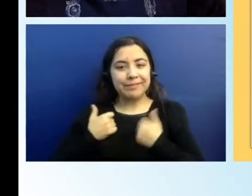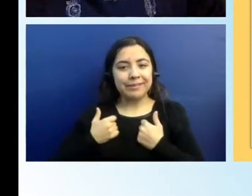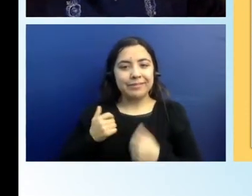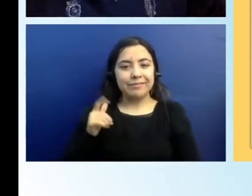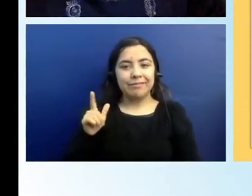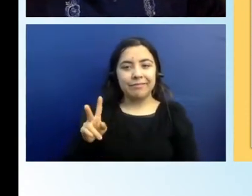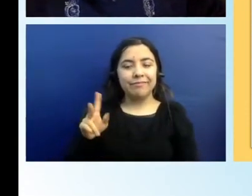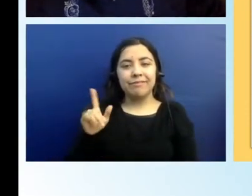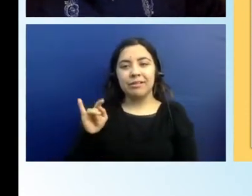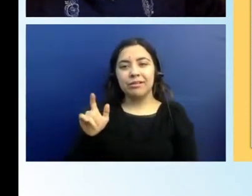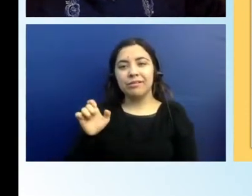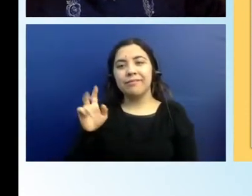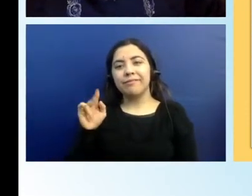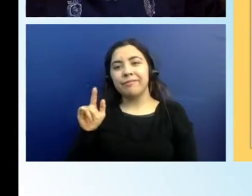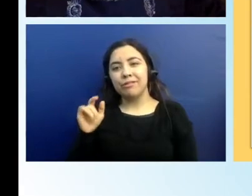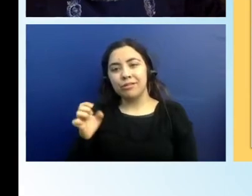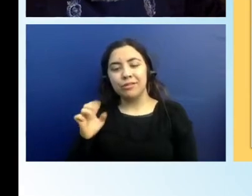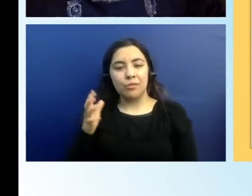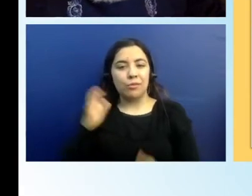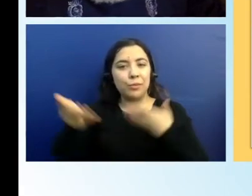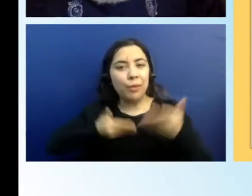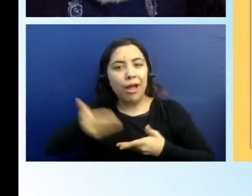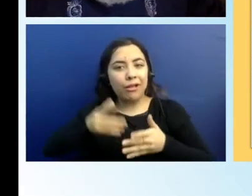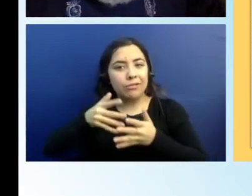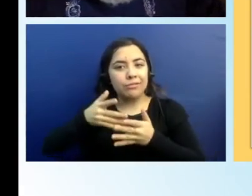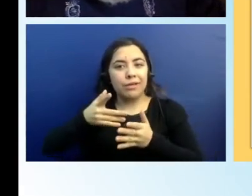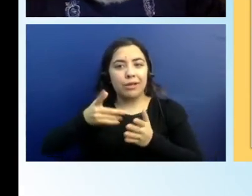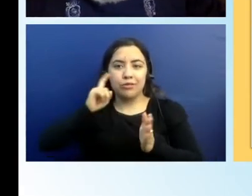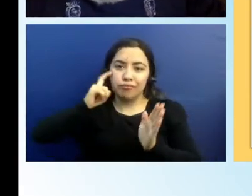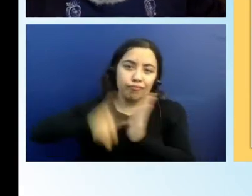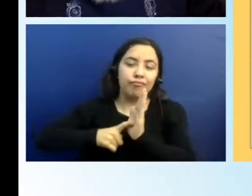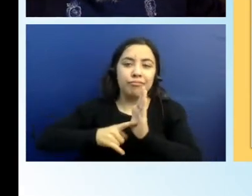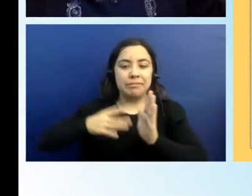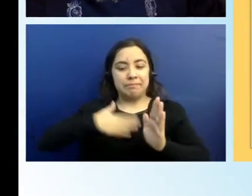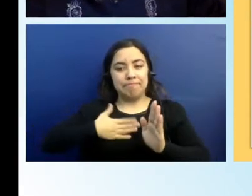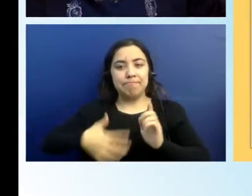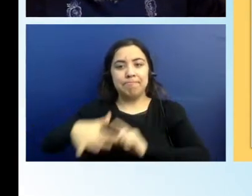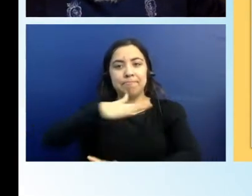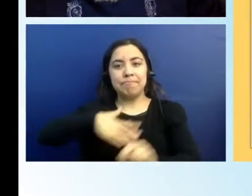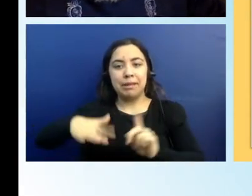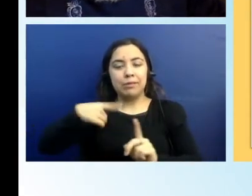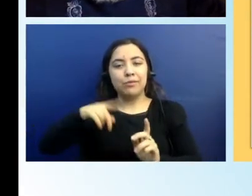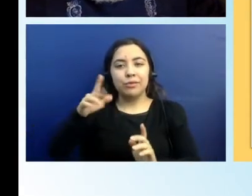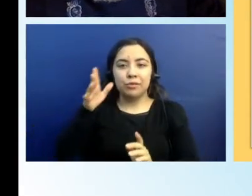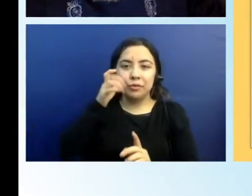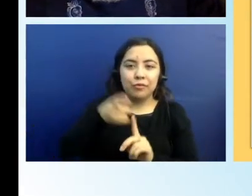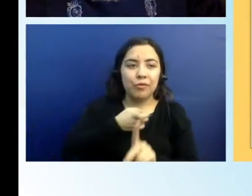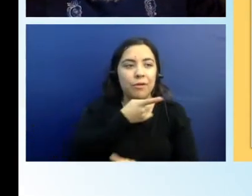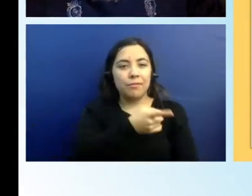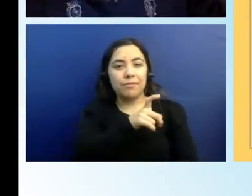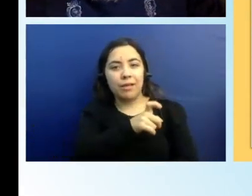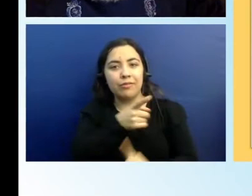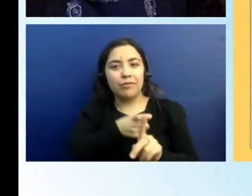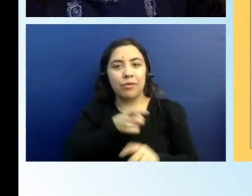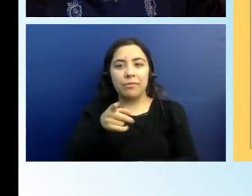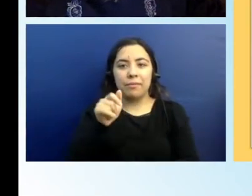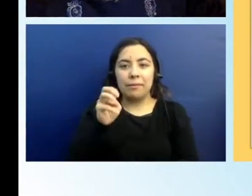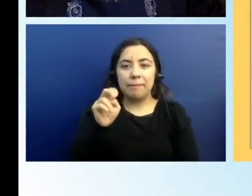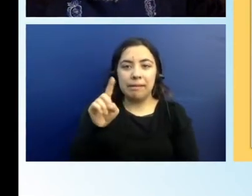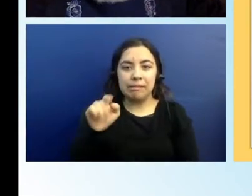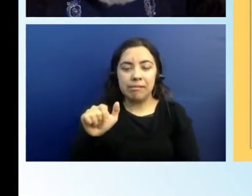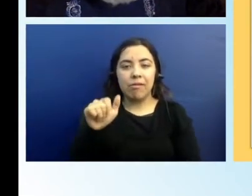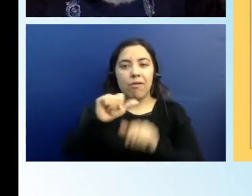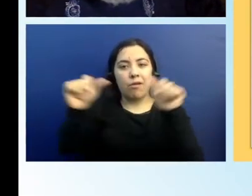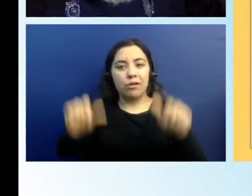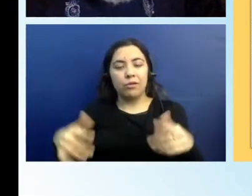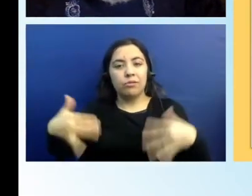welcome and mark their space. So as we heard from X and from Amanda, architecture is always